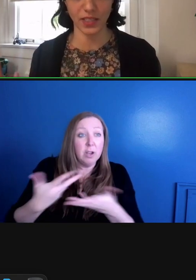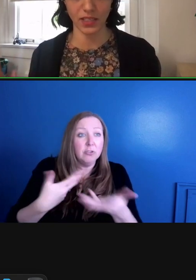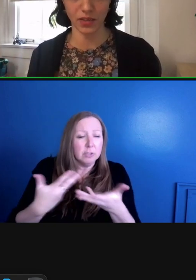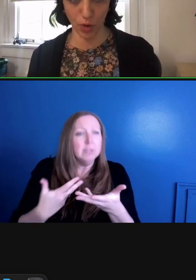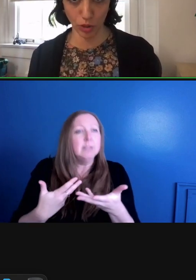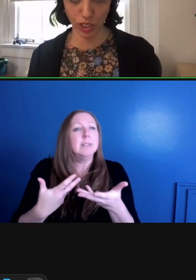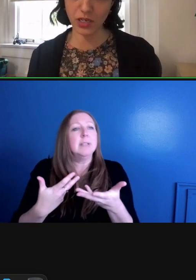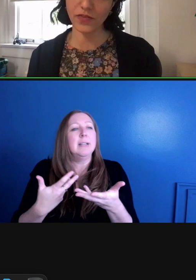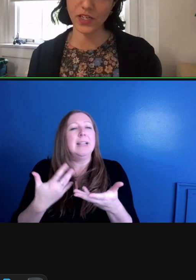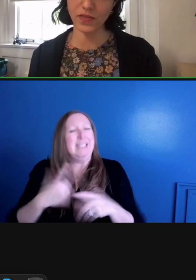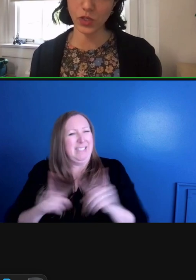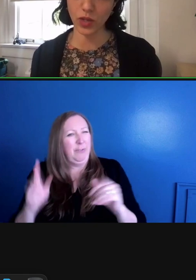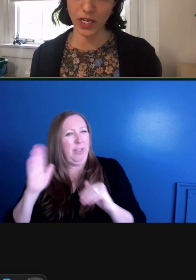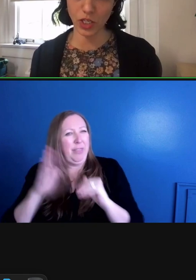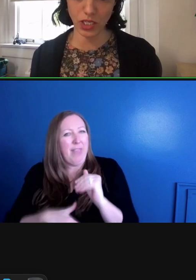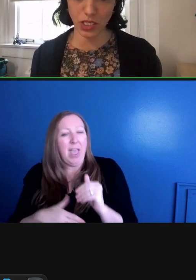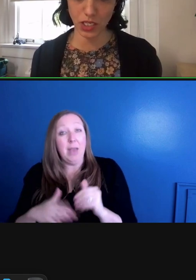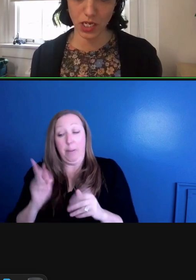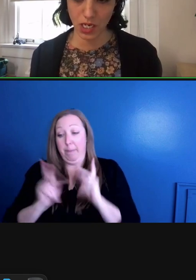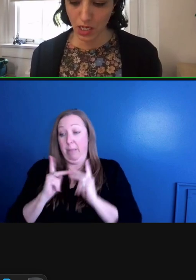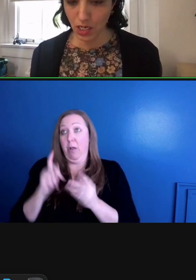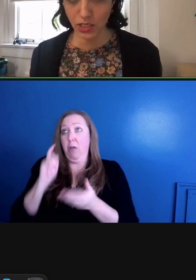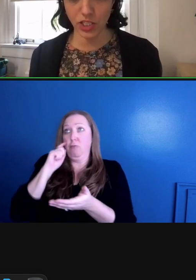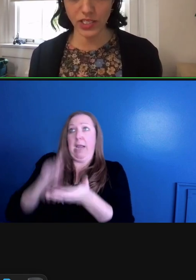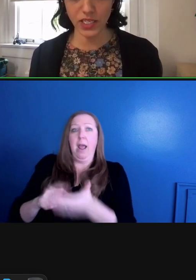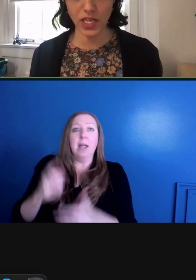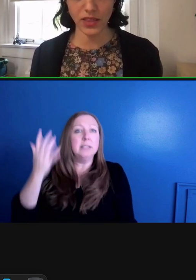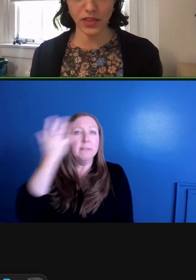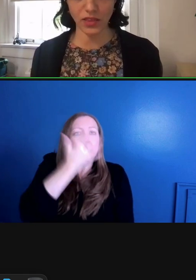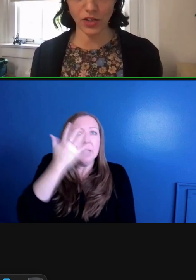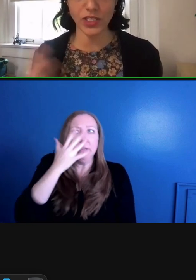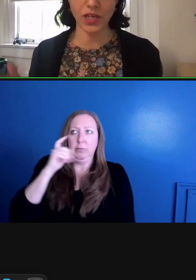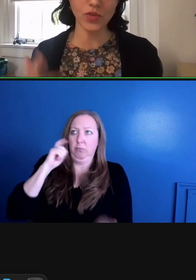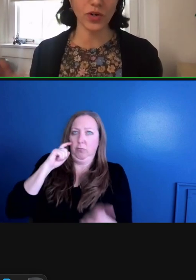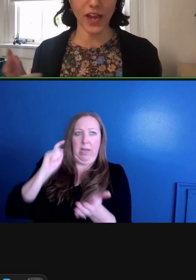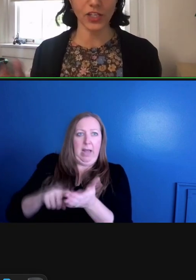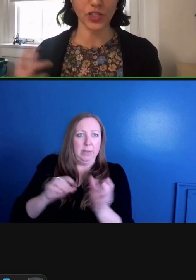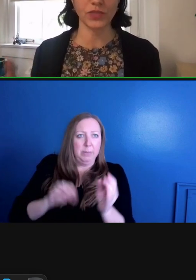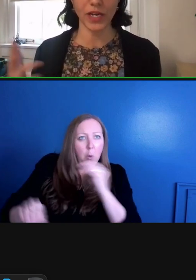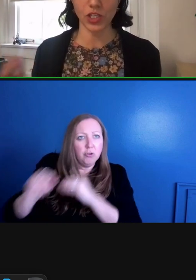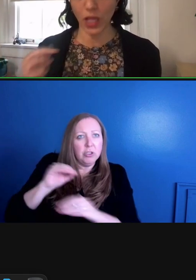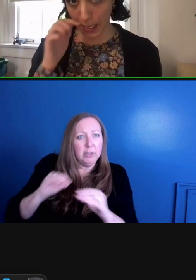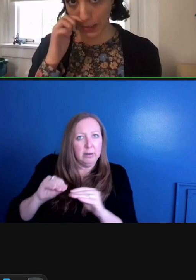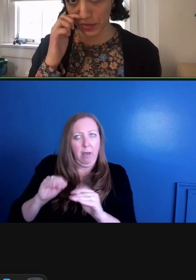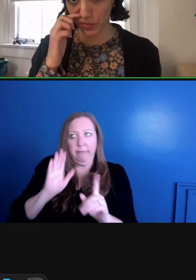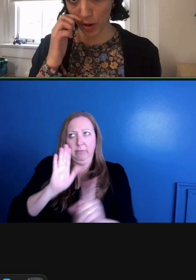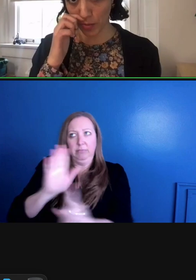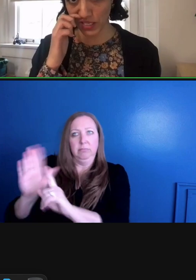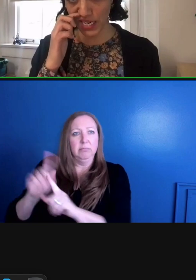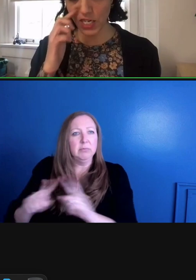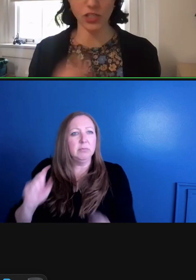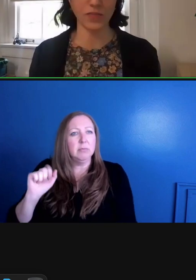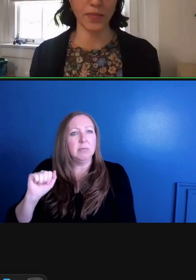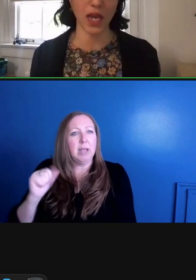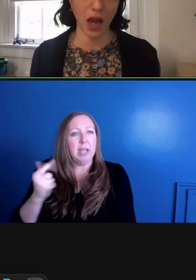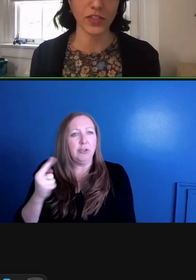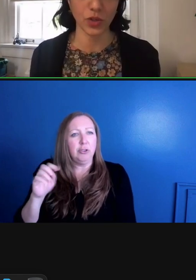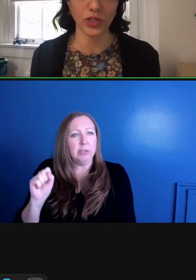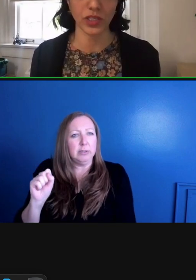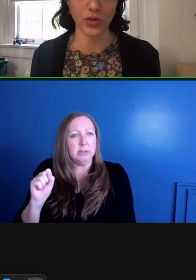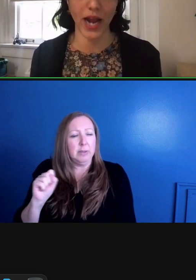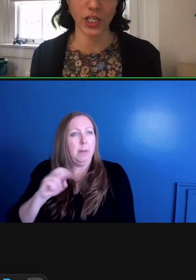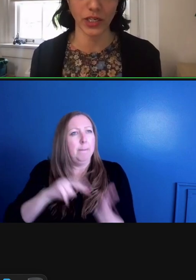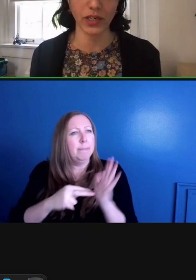recognizing faces and motion of individual agents, suggesting that there's some sort of extra specialized representations maybe